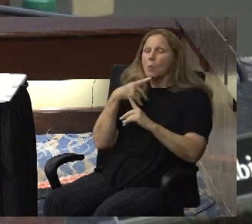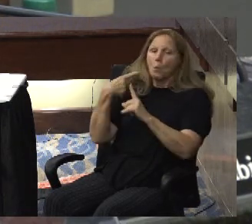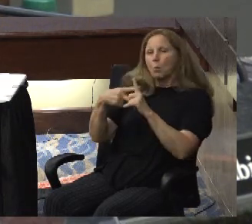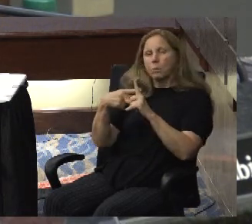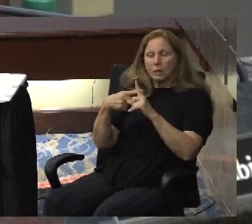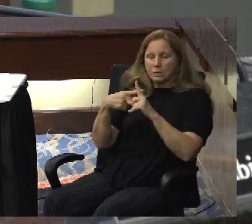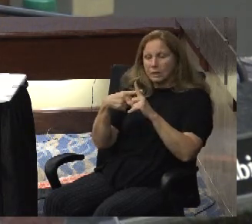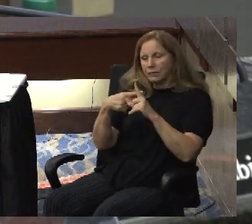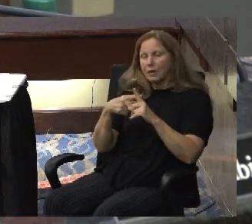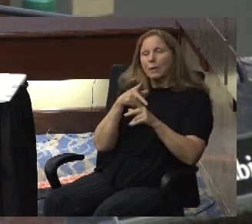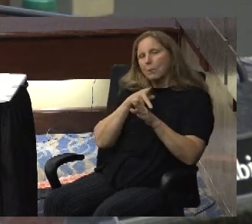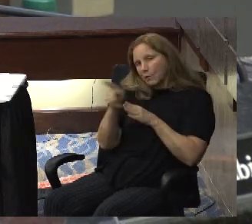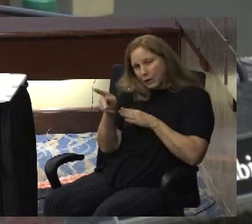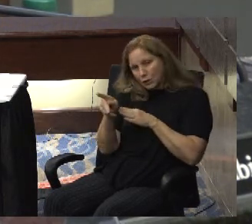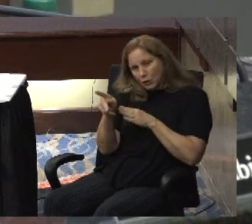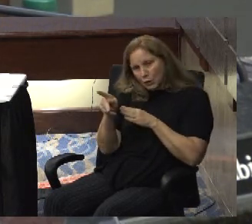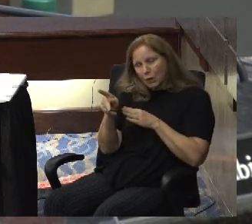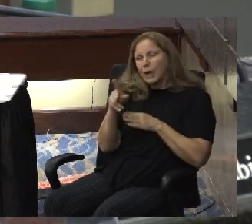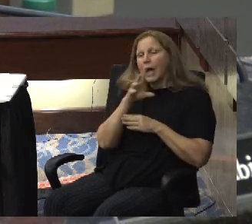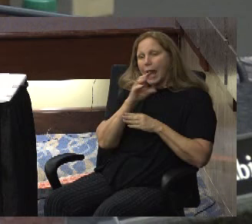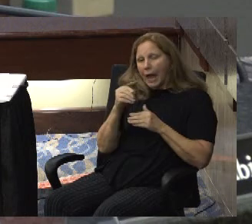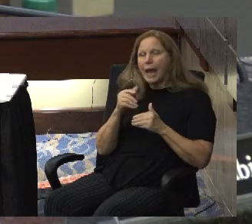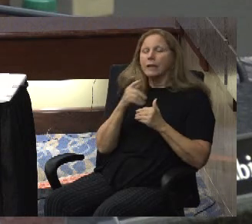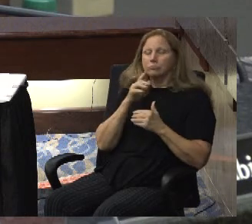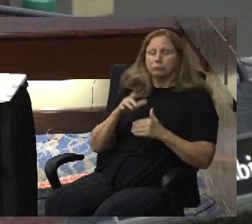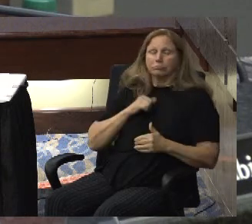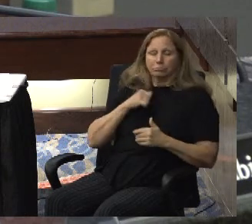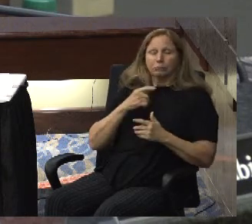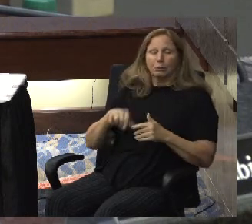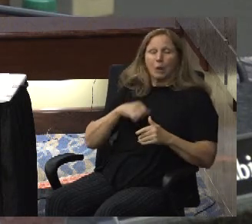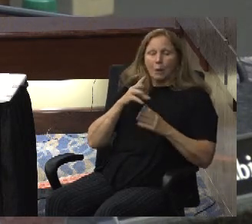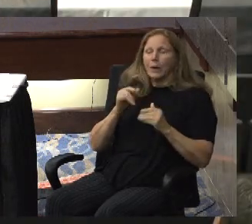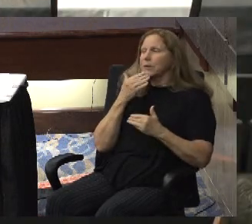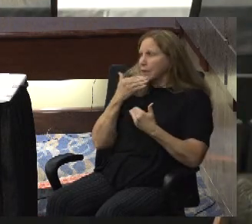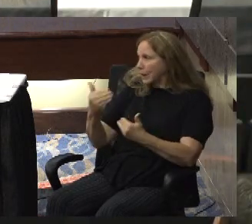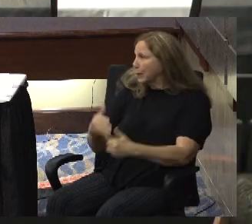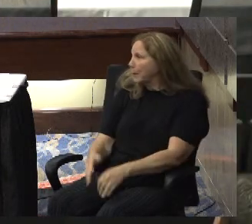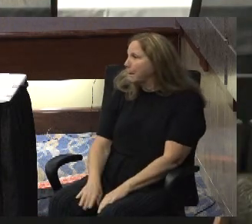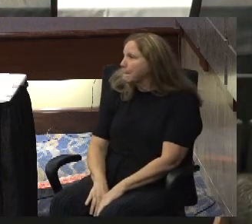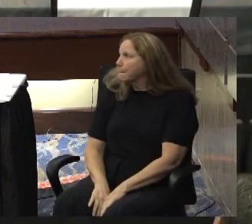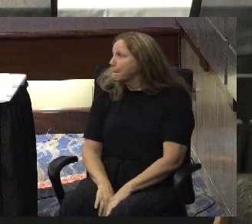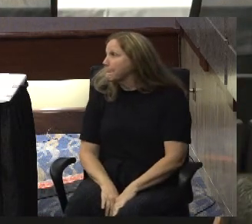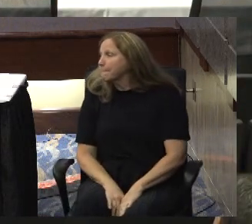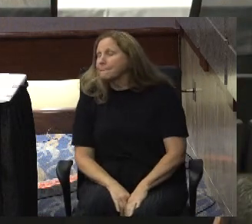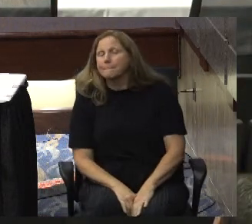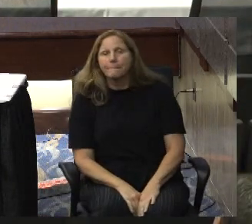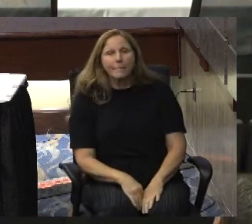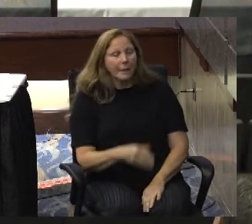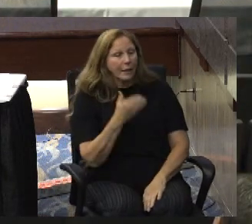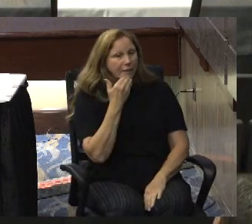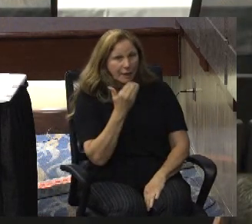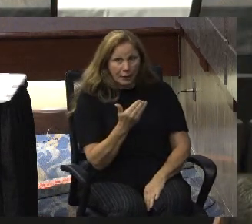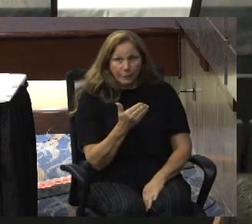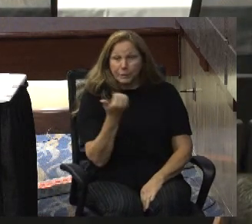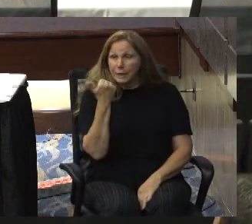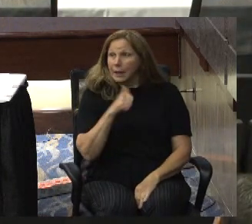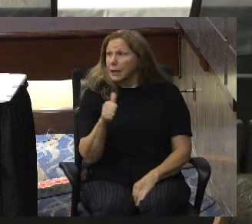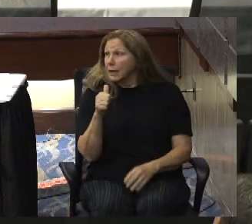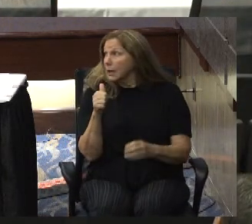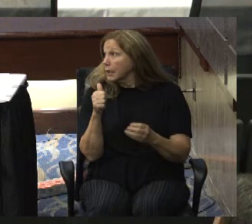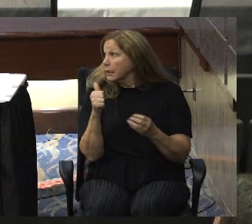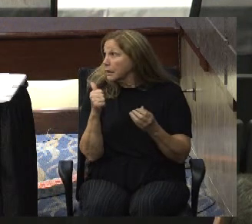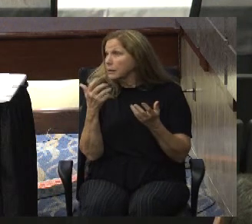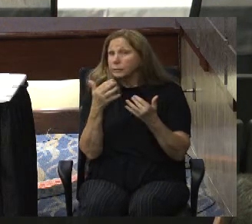positive, professional, and prestigious manner. So, thank you. Thank you. Are there any